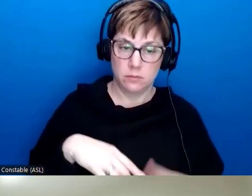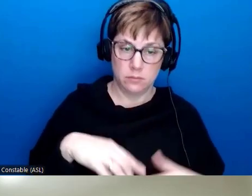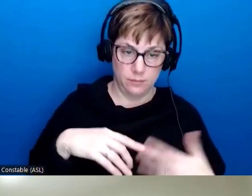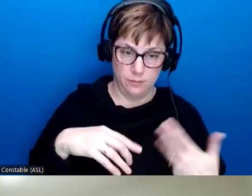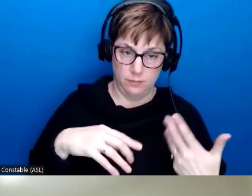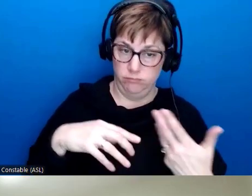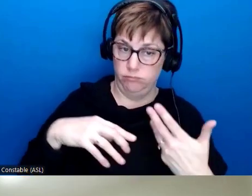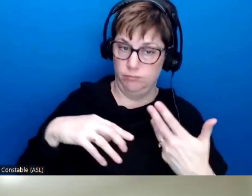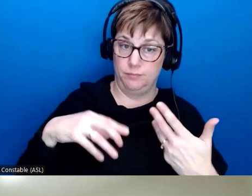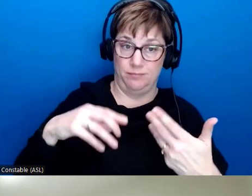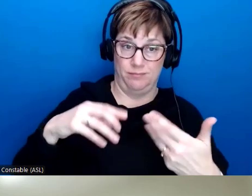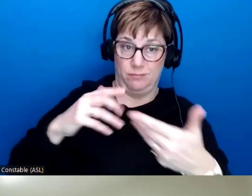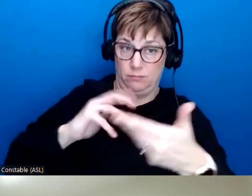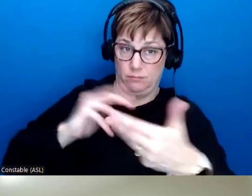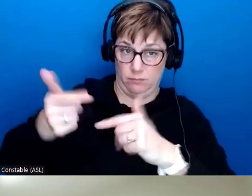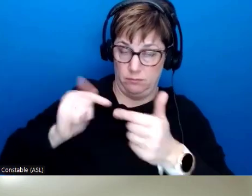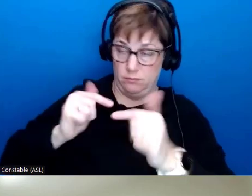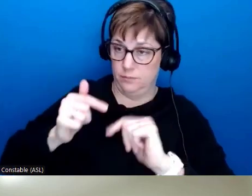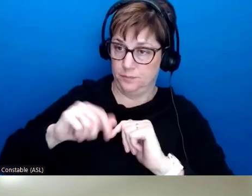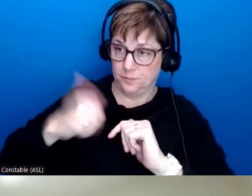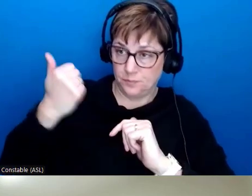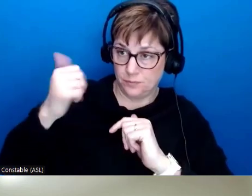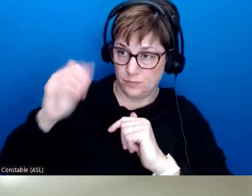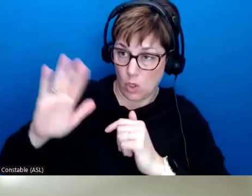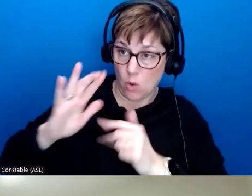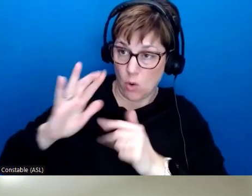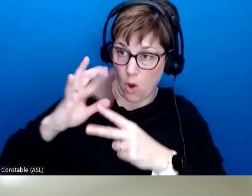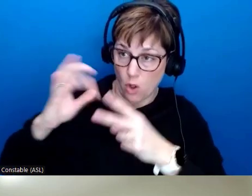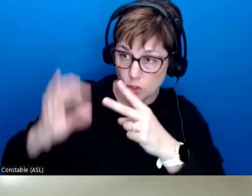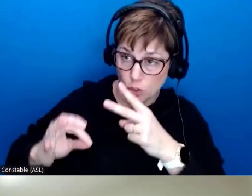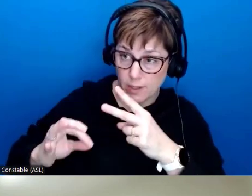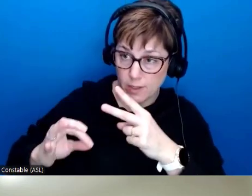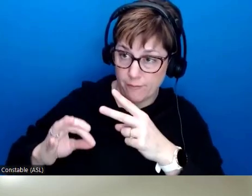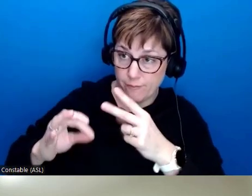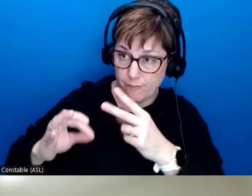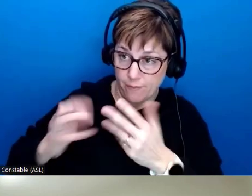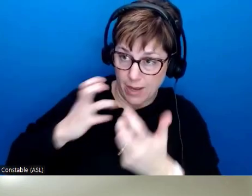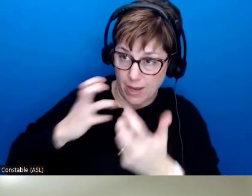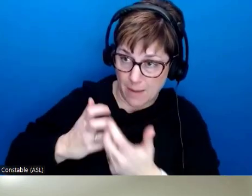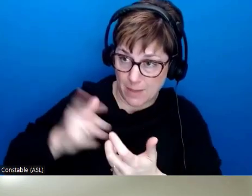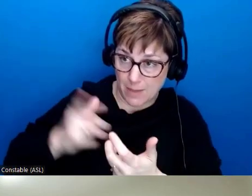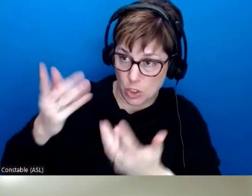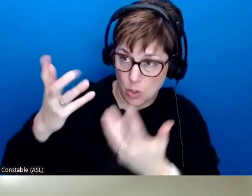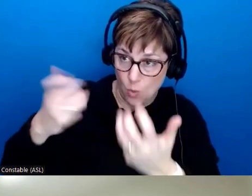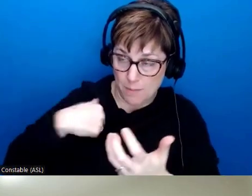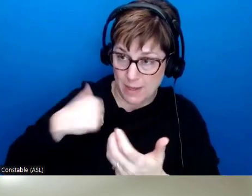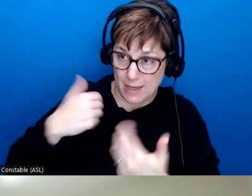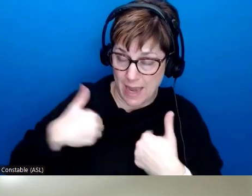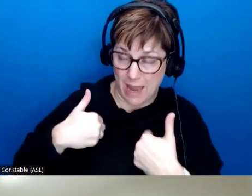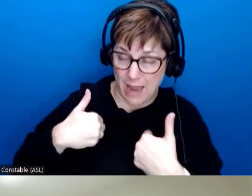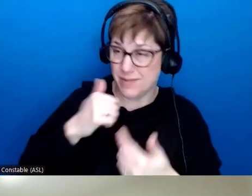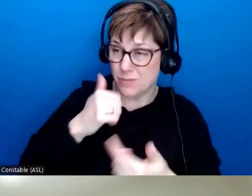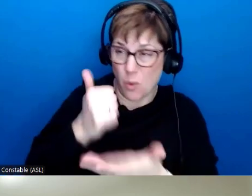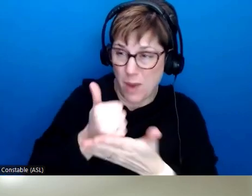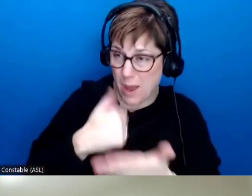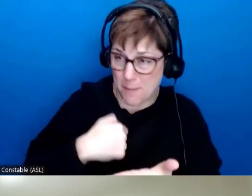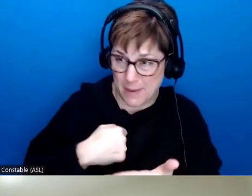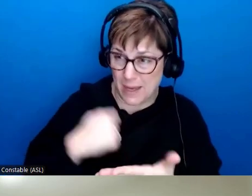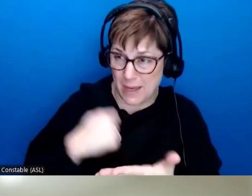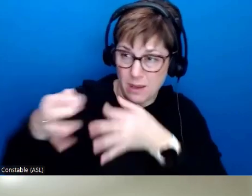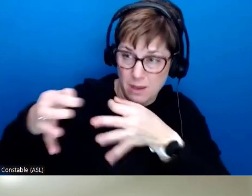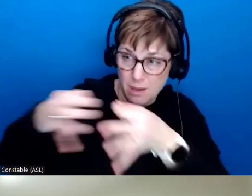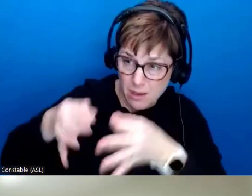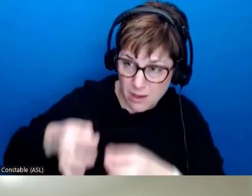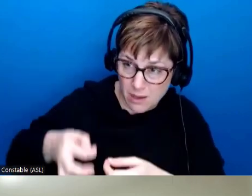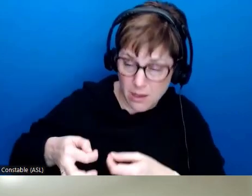interactive process why this alternative accommodation is not going to basically help them perform the essential functions of the job, that should